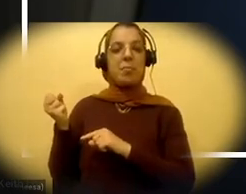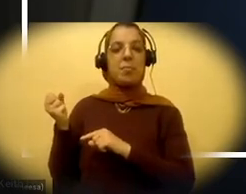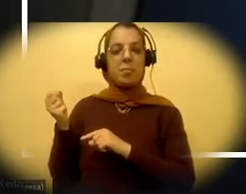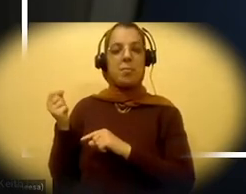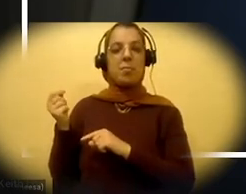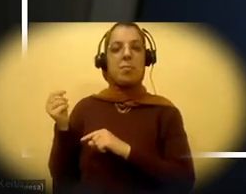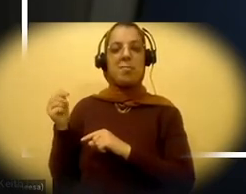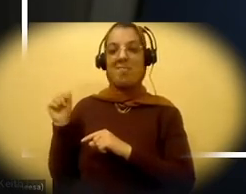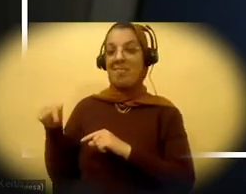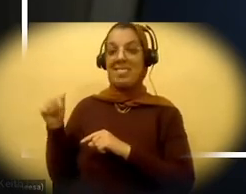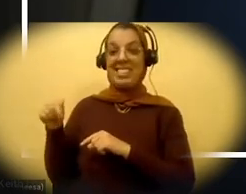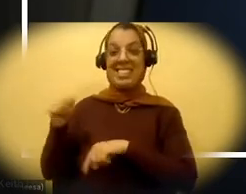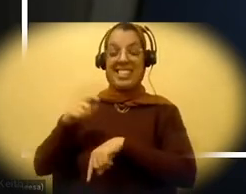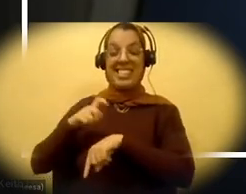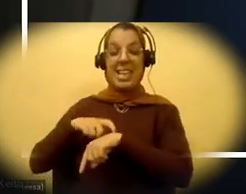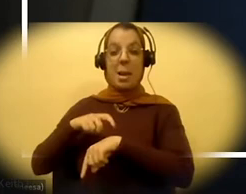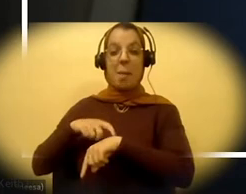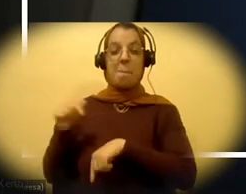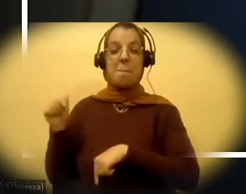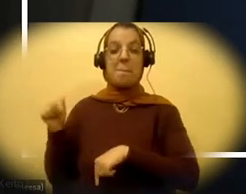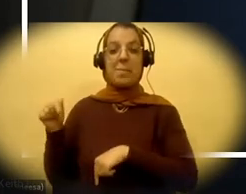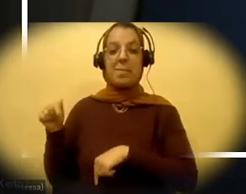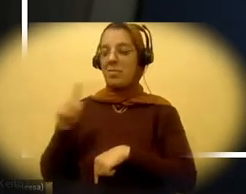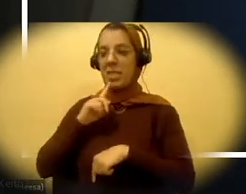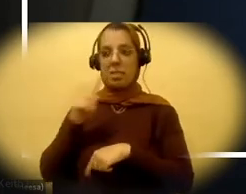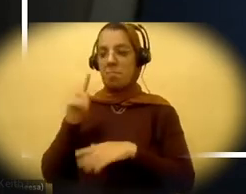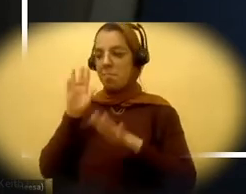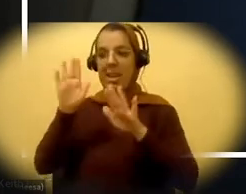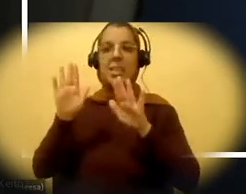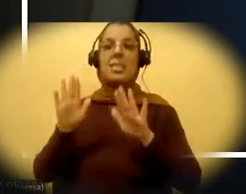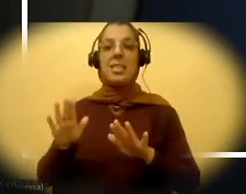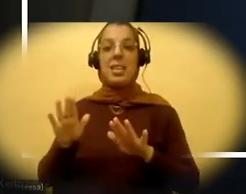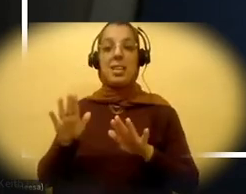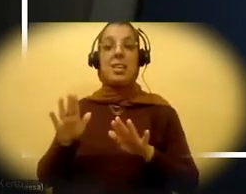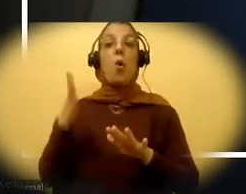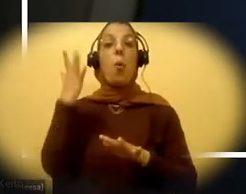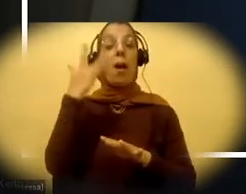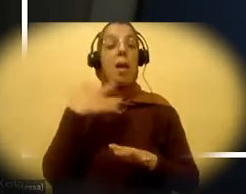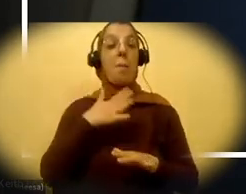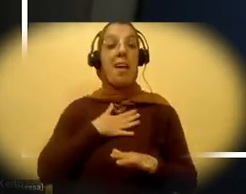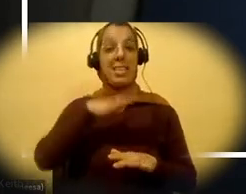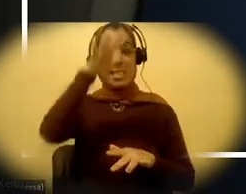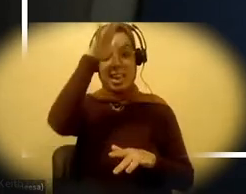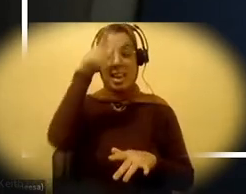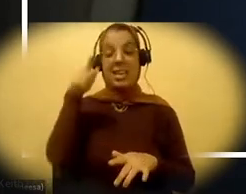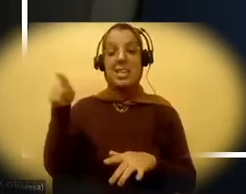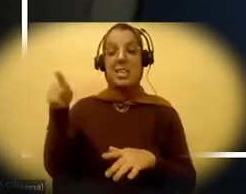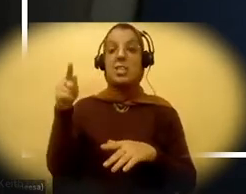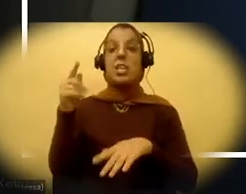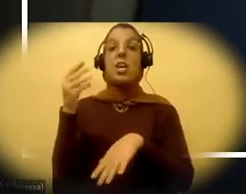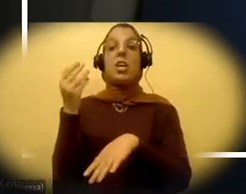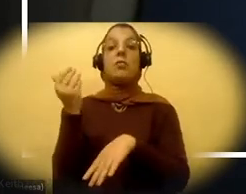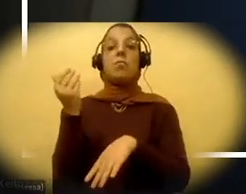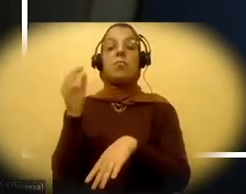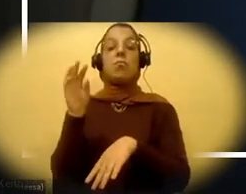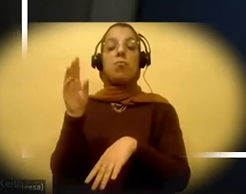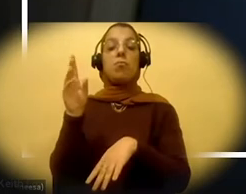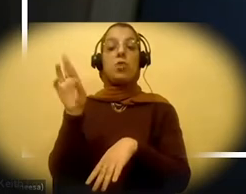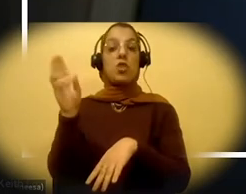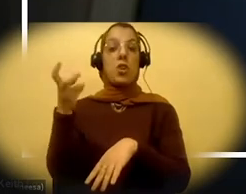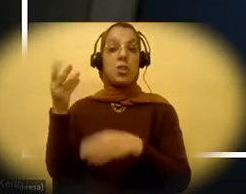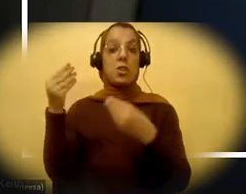it was an unbelievable thing, because a drugstore, it everybody came in, and there